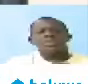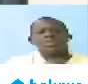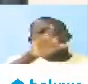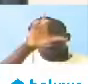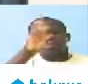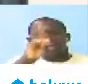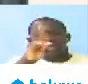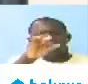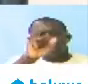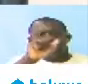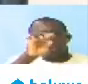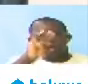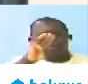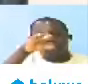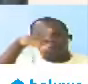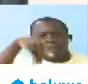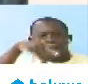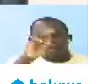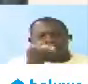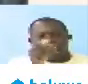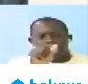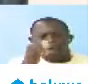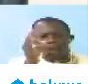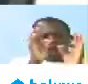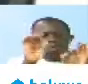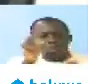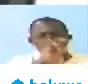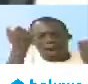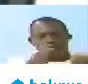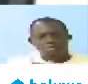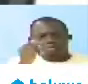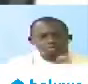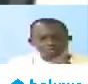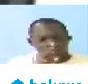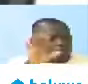Damfa? Mr. Damfa said that he was a king.